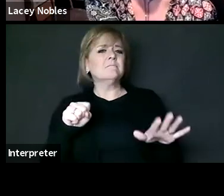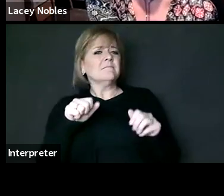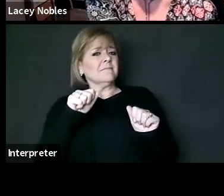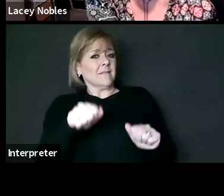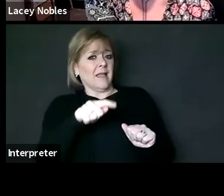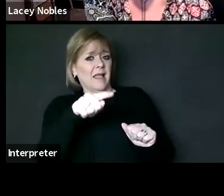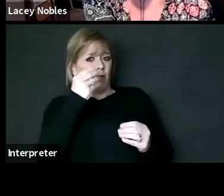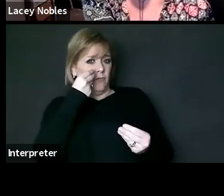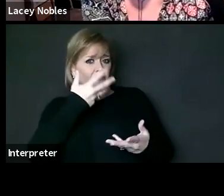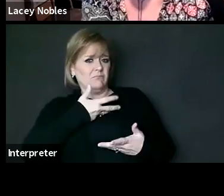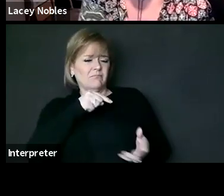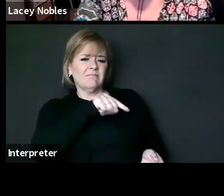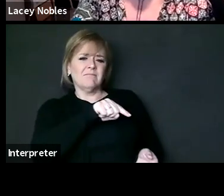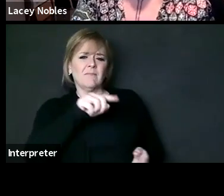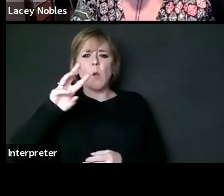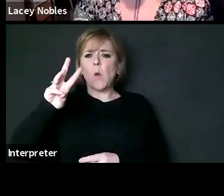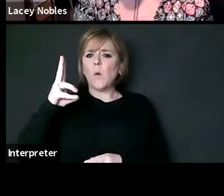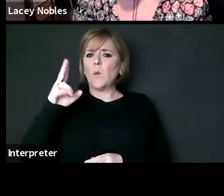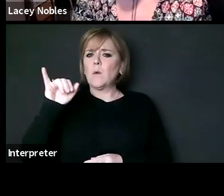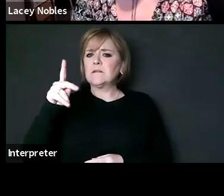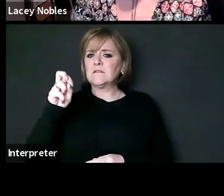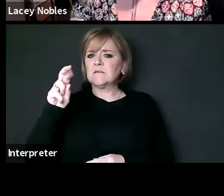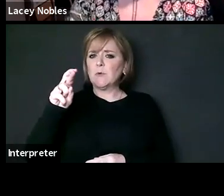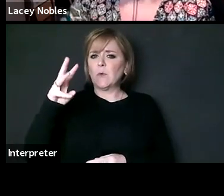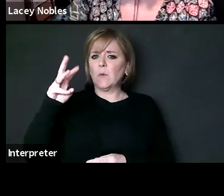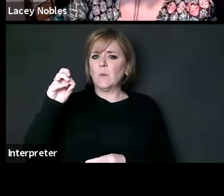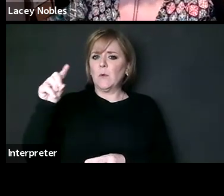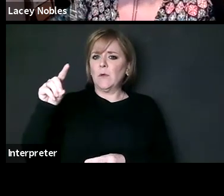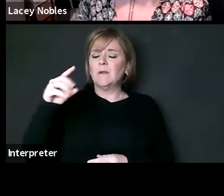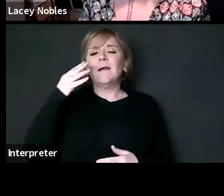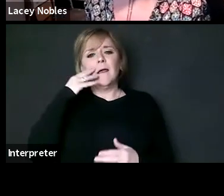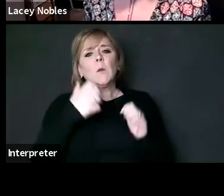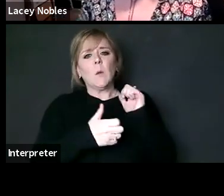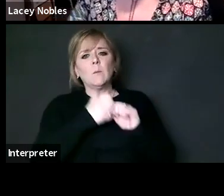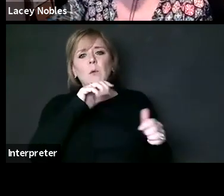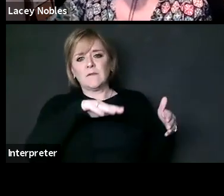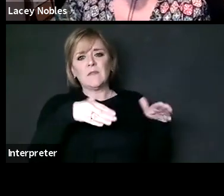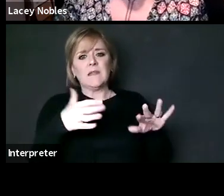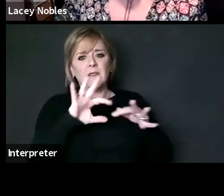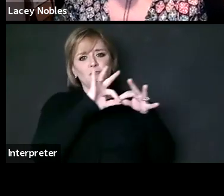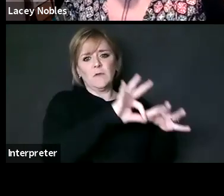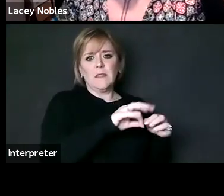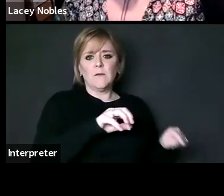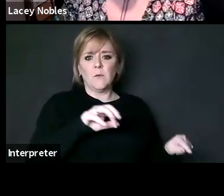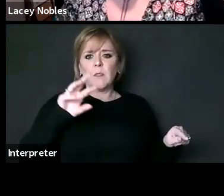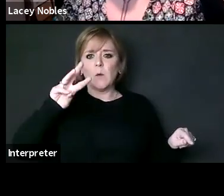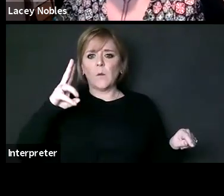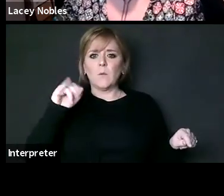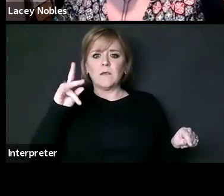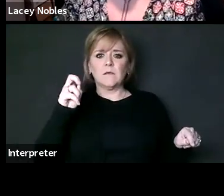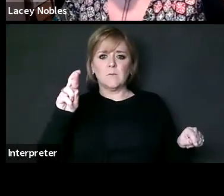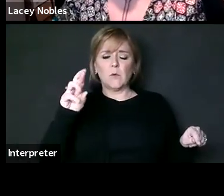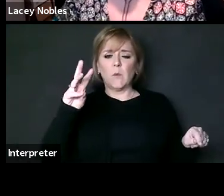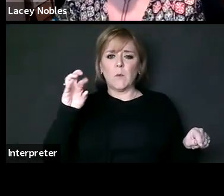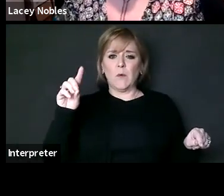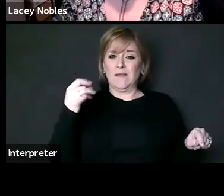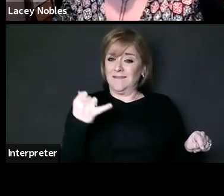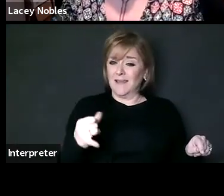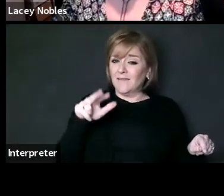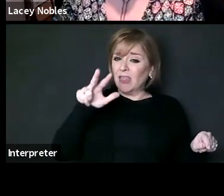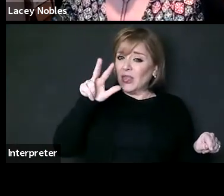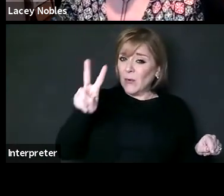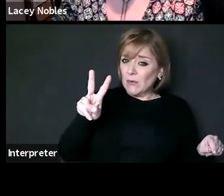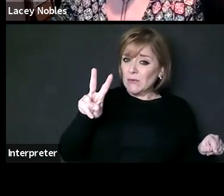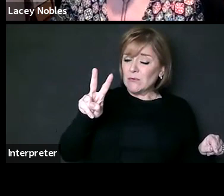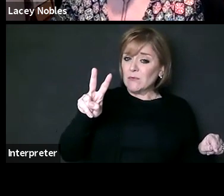update on Whisperwood. We know that most of the deaths were associated with Whisperwood. Now we're at 32. Are there any other